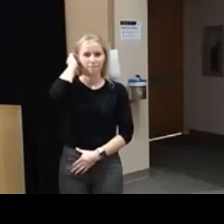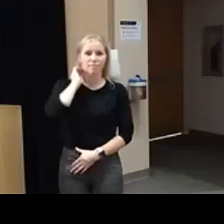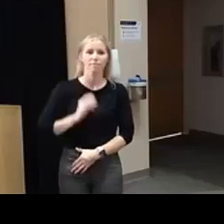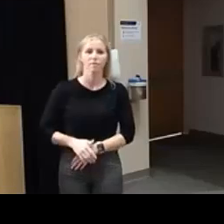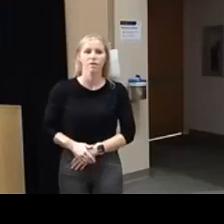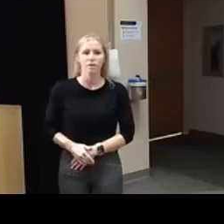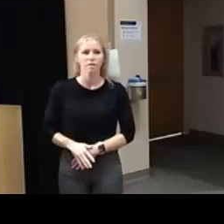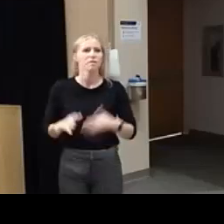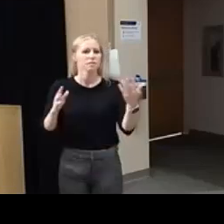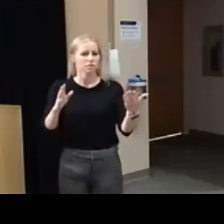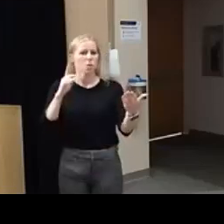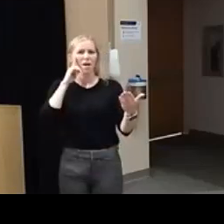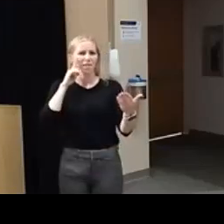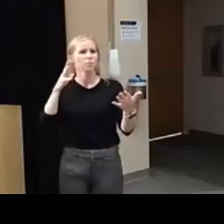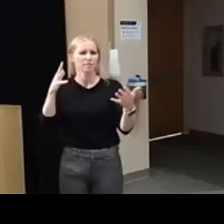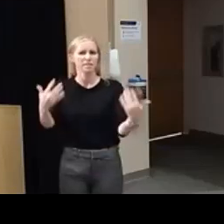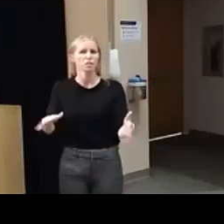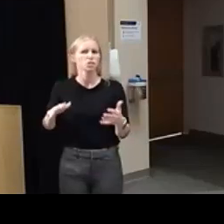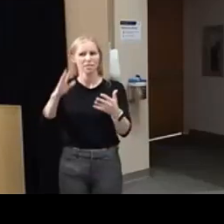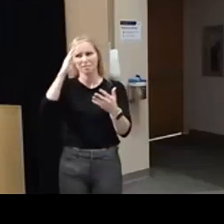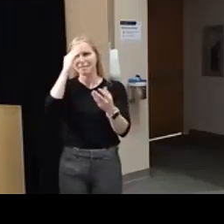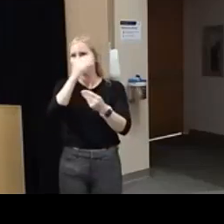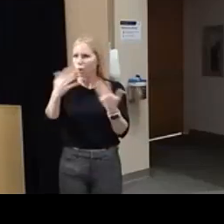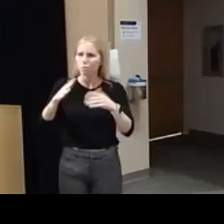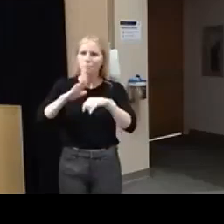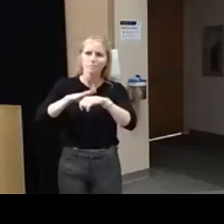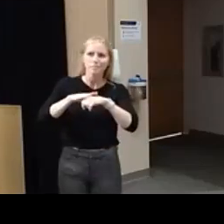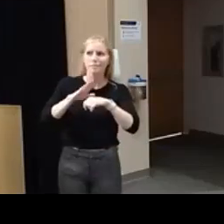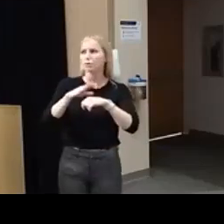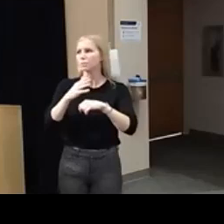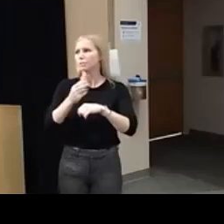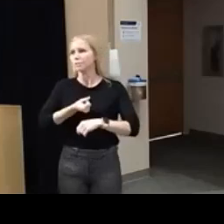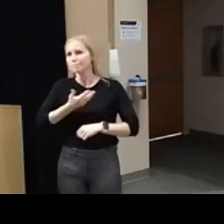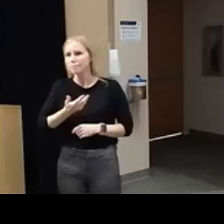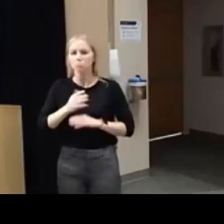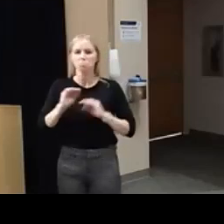I think we already went through the disclosures. We have nothing to disclose.